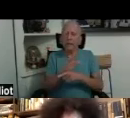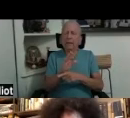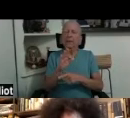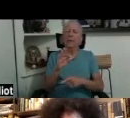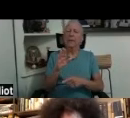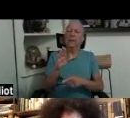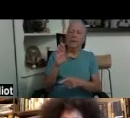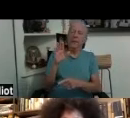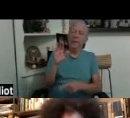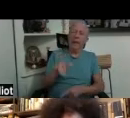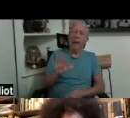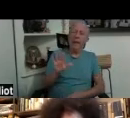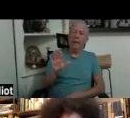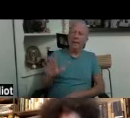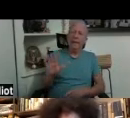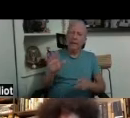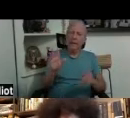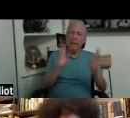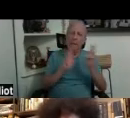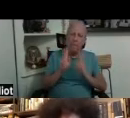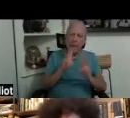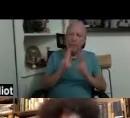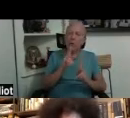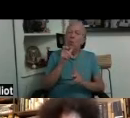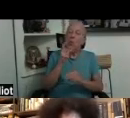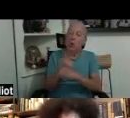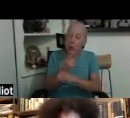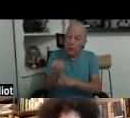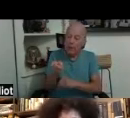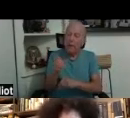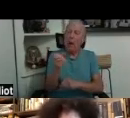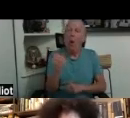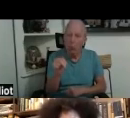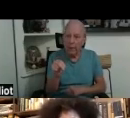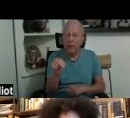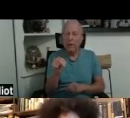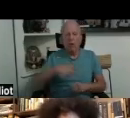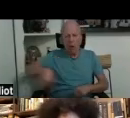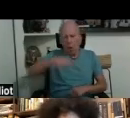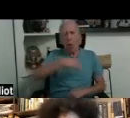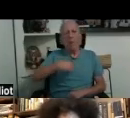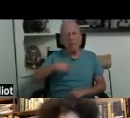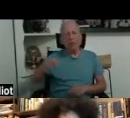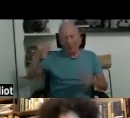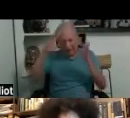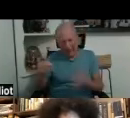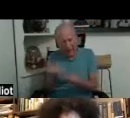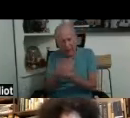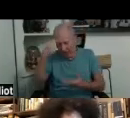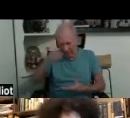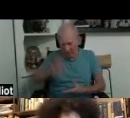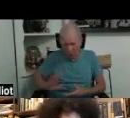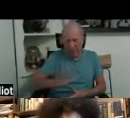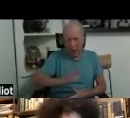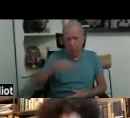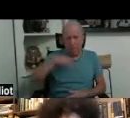which people using it own it, just members all deciding things for their benefit,